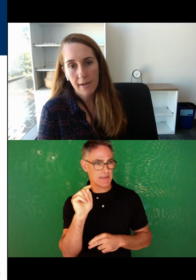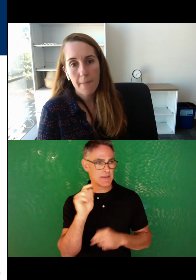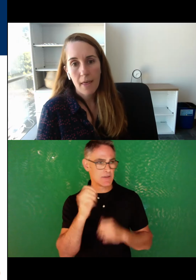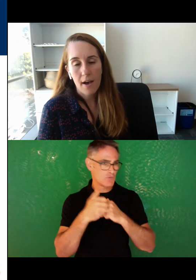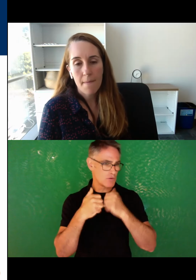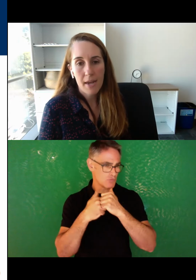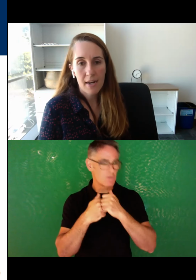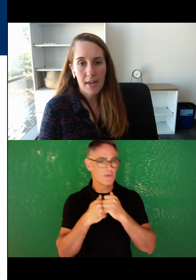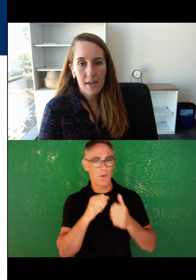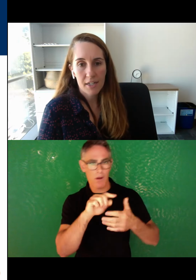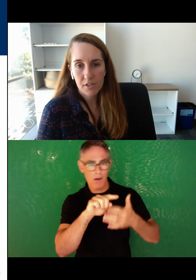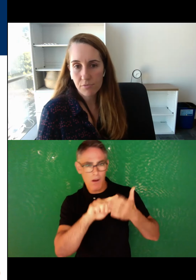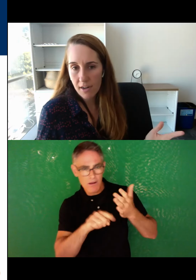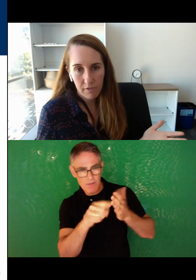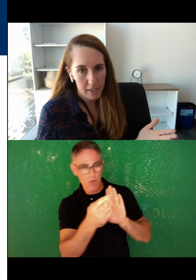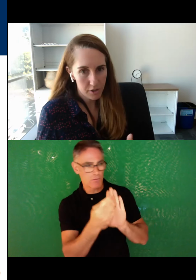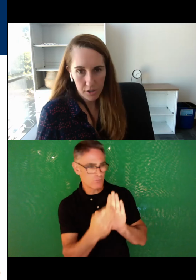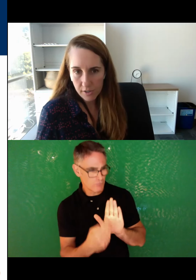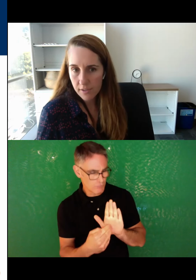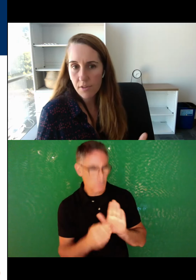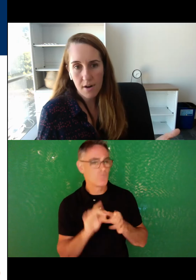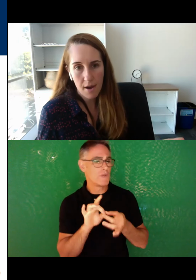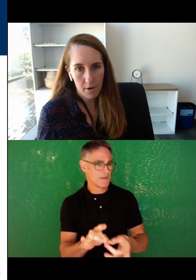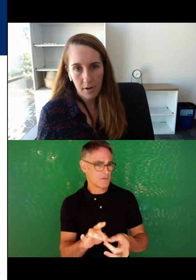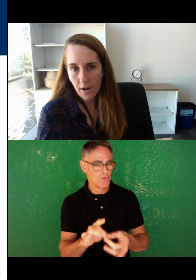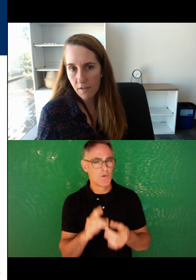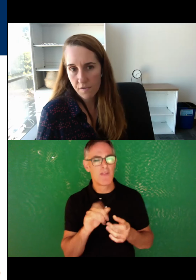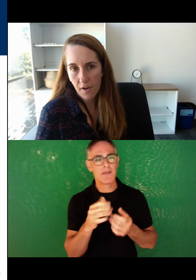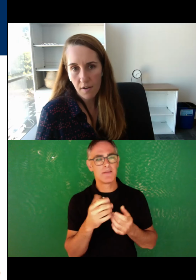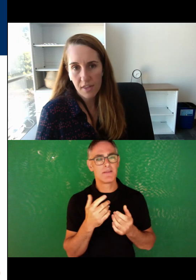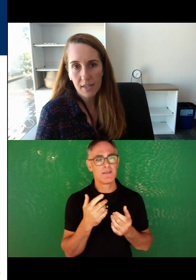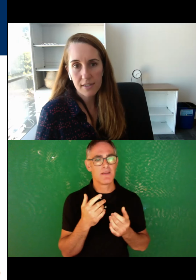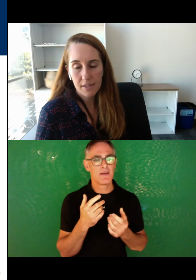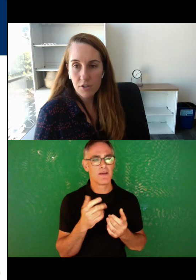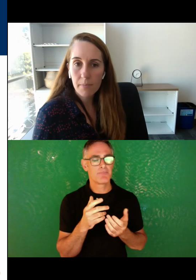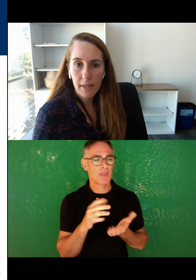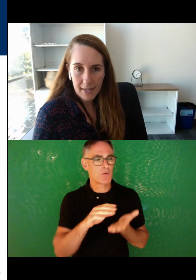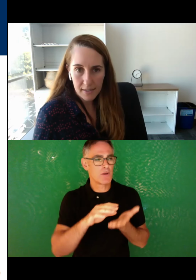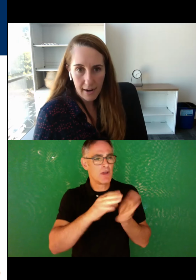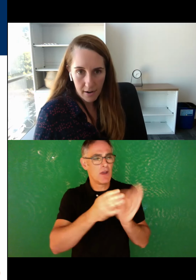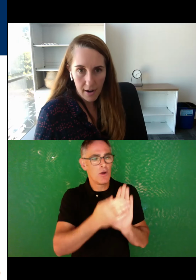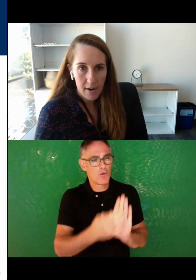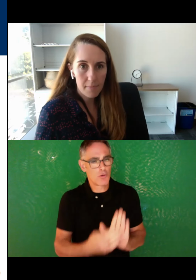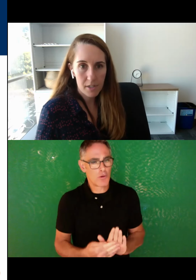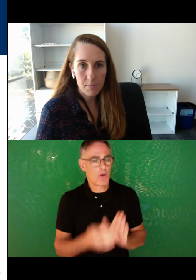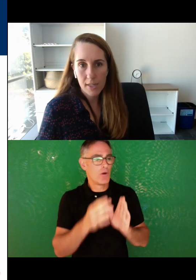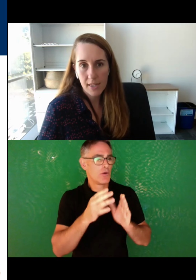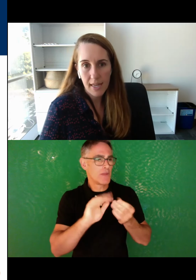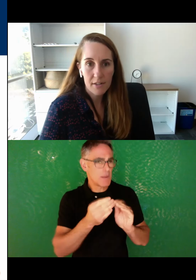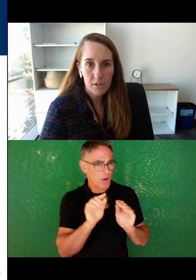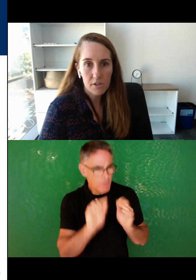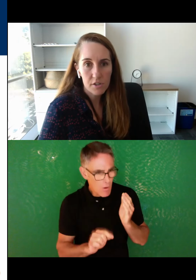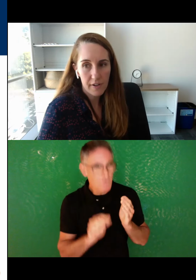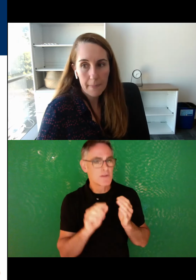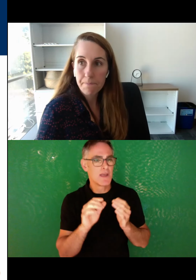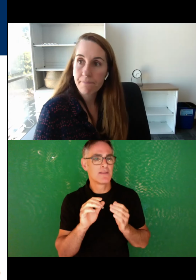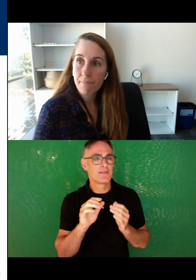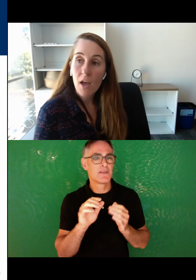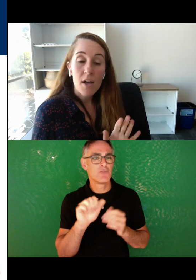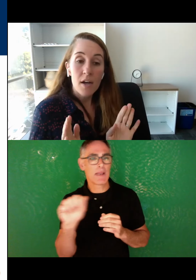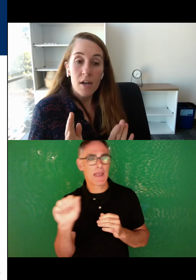that scale, and it just kind of registers the number of these that the AAA has layered on up to the point that they answered the